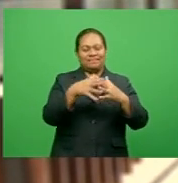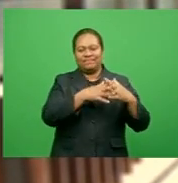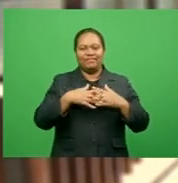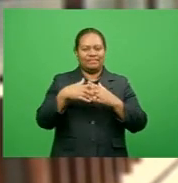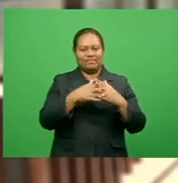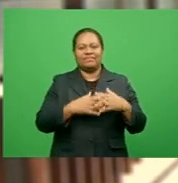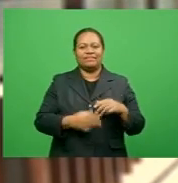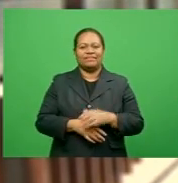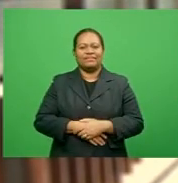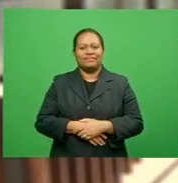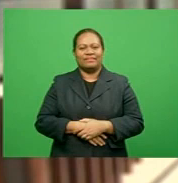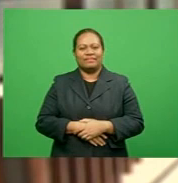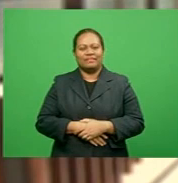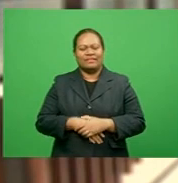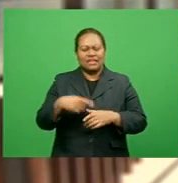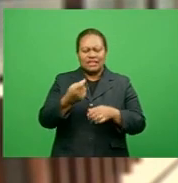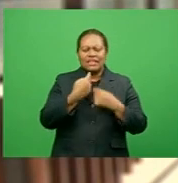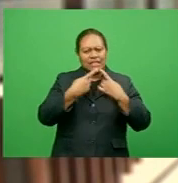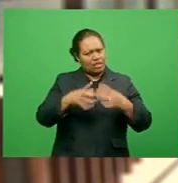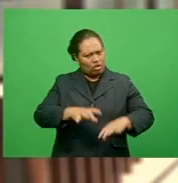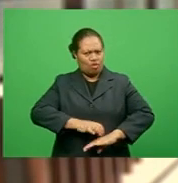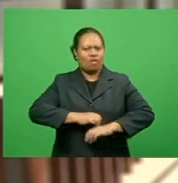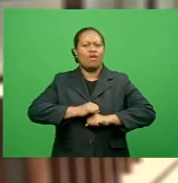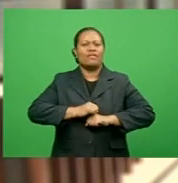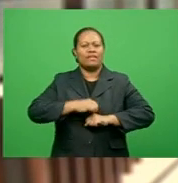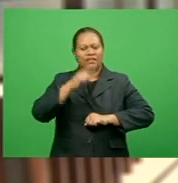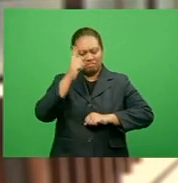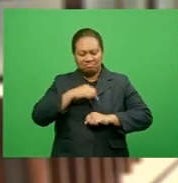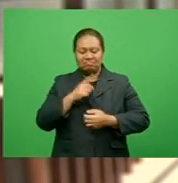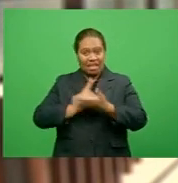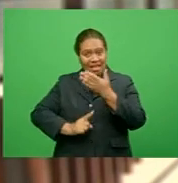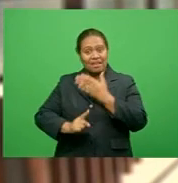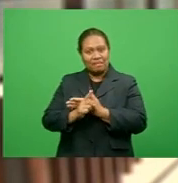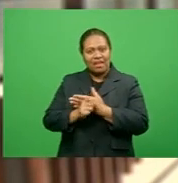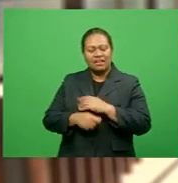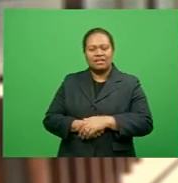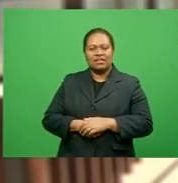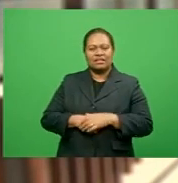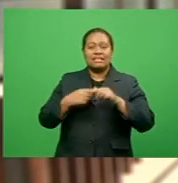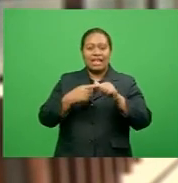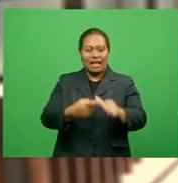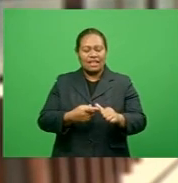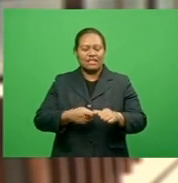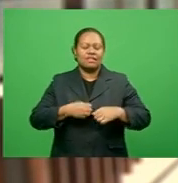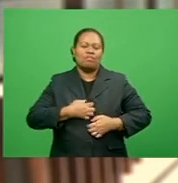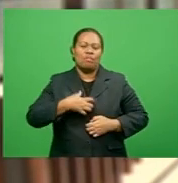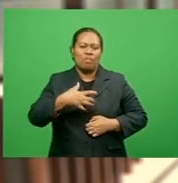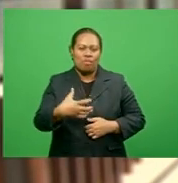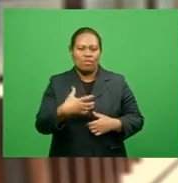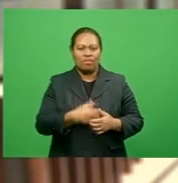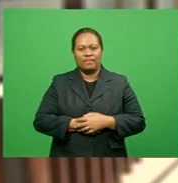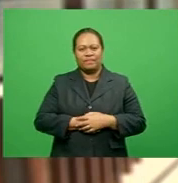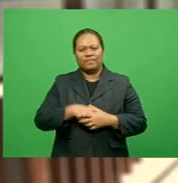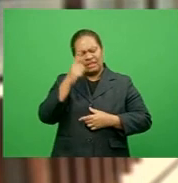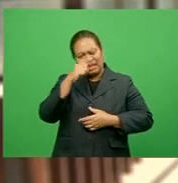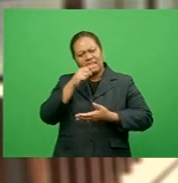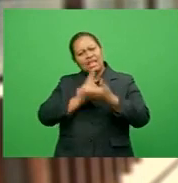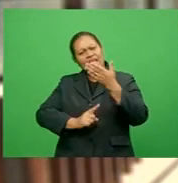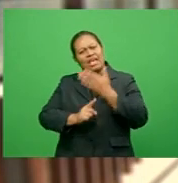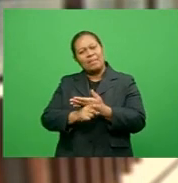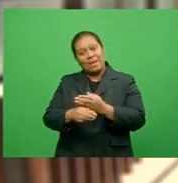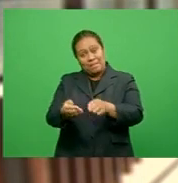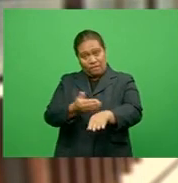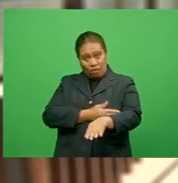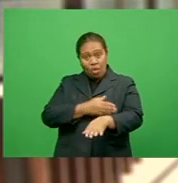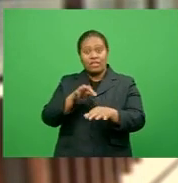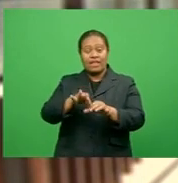Congress. The investors are confident that the stimulus is coming. However, their uncertainty is more around whether it will happen before the election